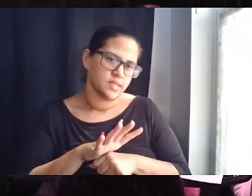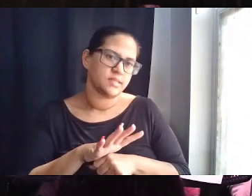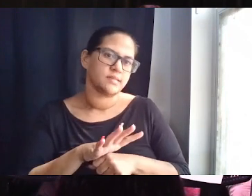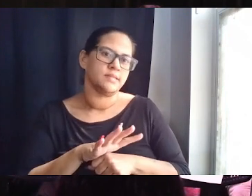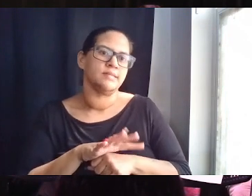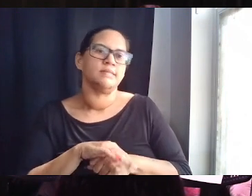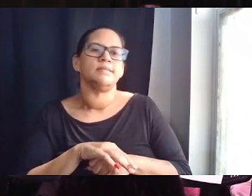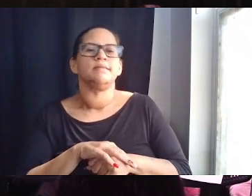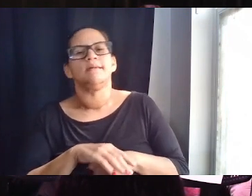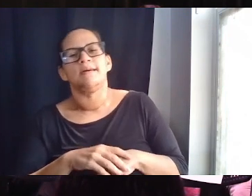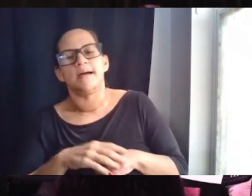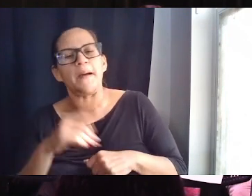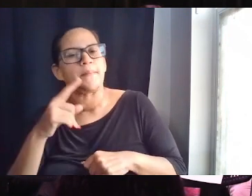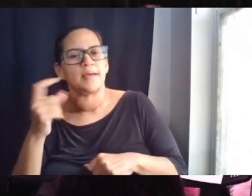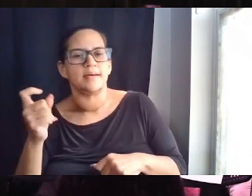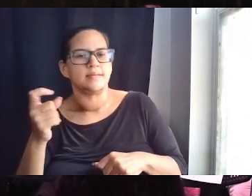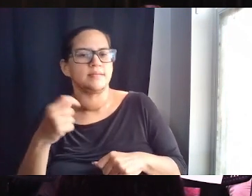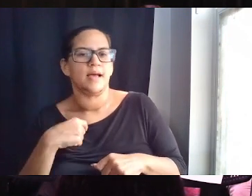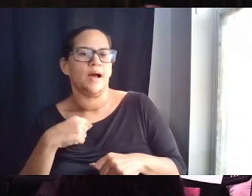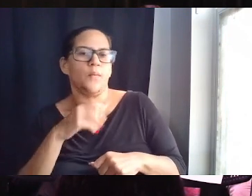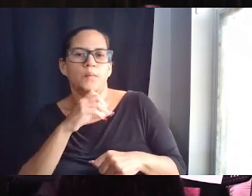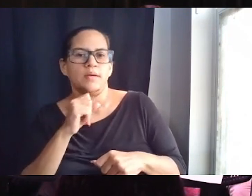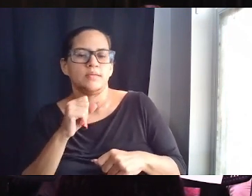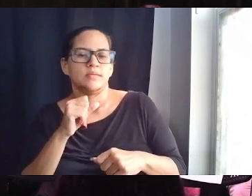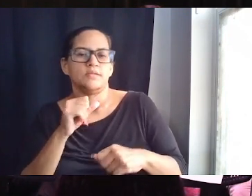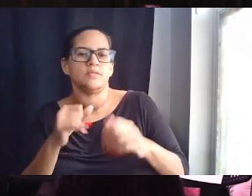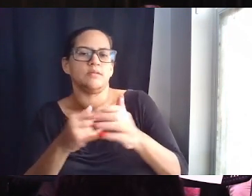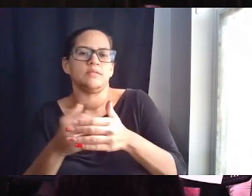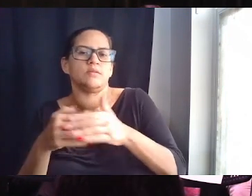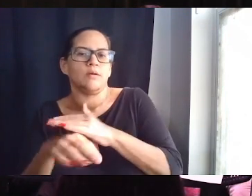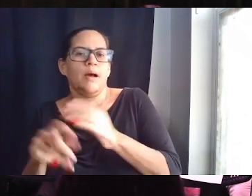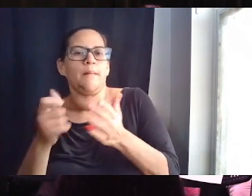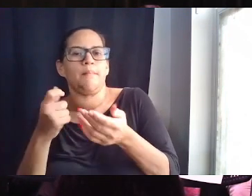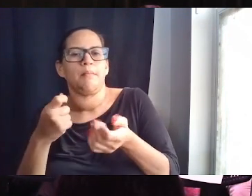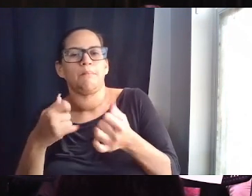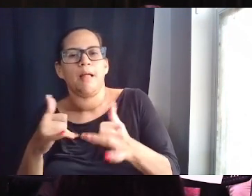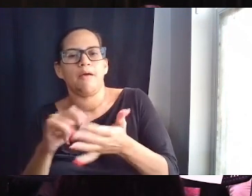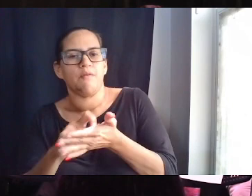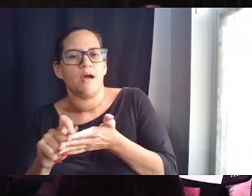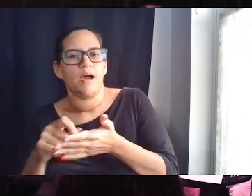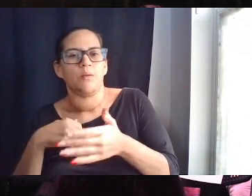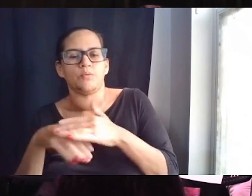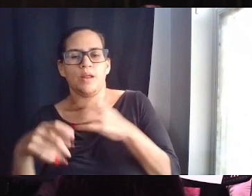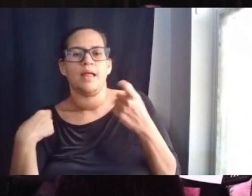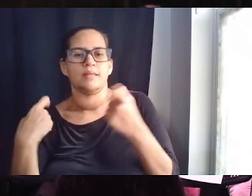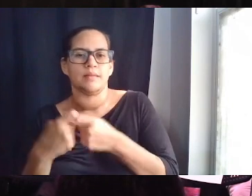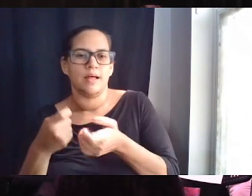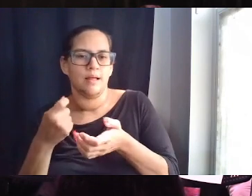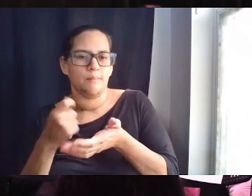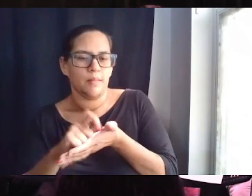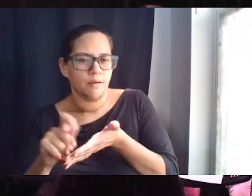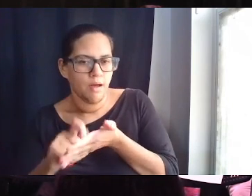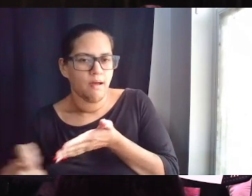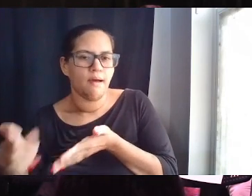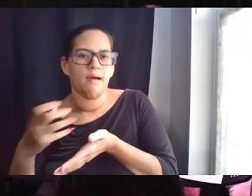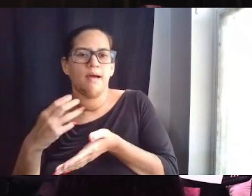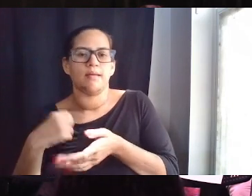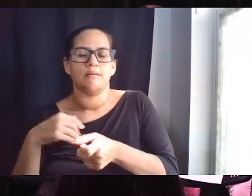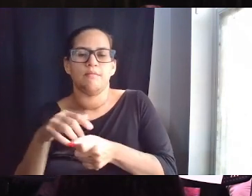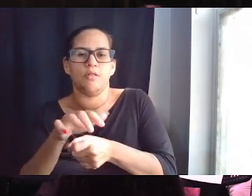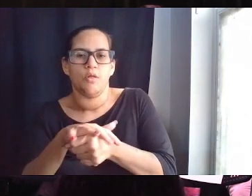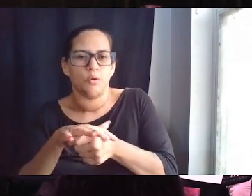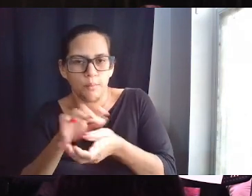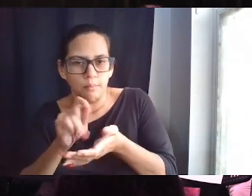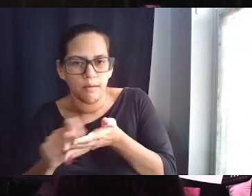Because I wasn't just going in as a playwright. I was going in as a Latina playwright. I was going in as a local playwright. And I was going